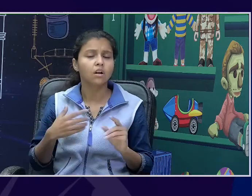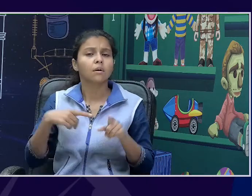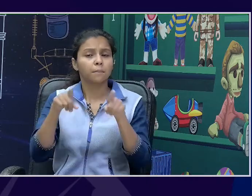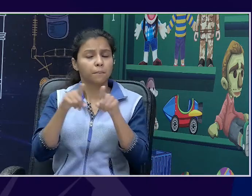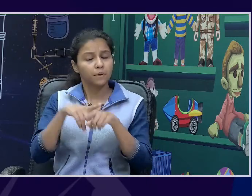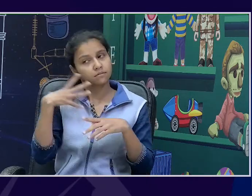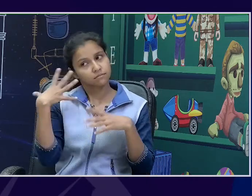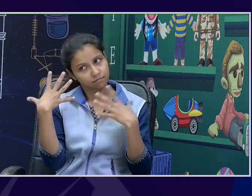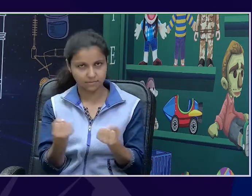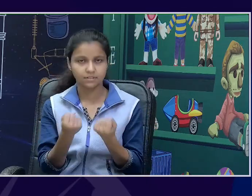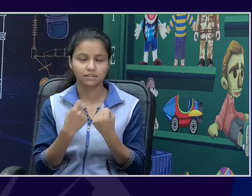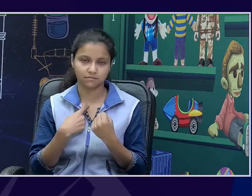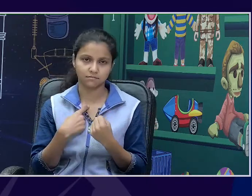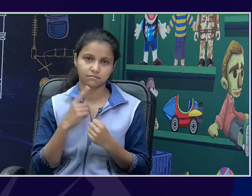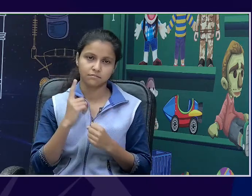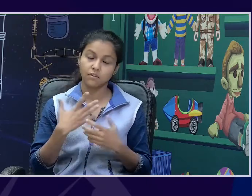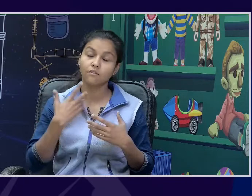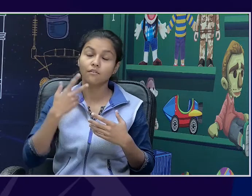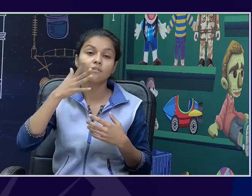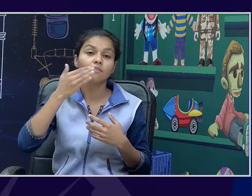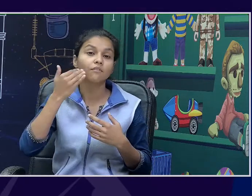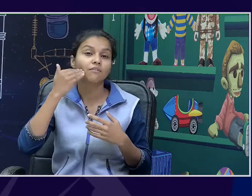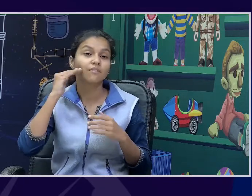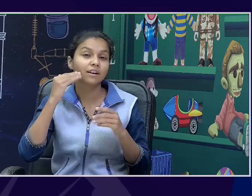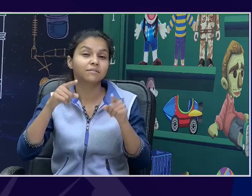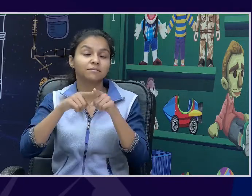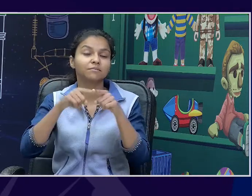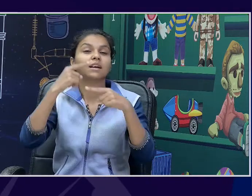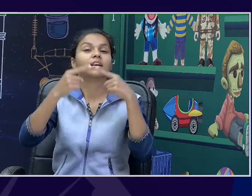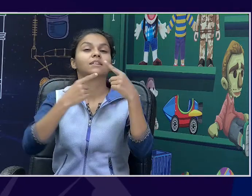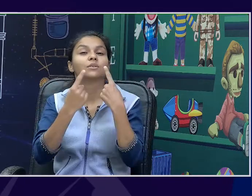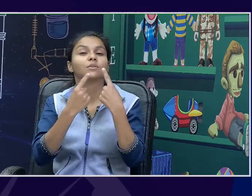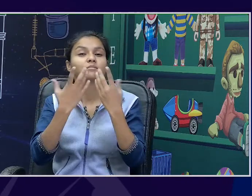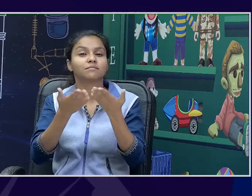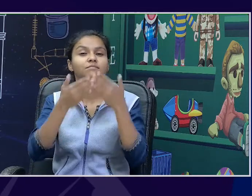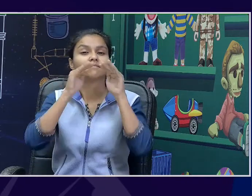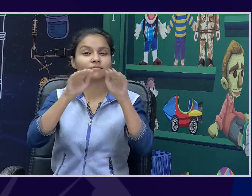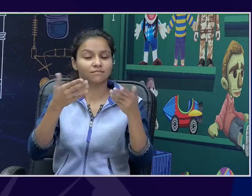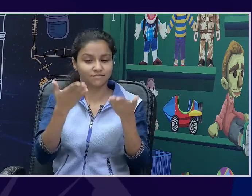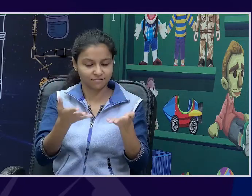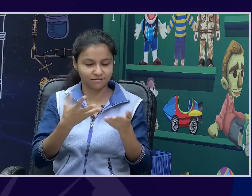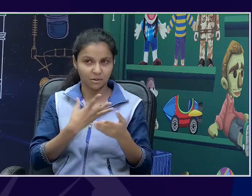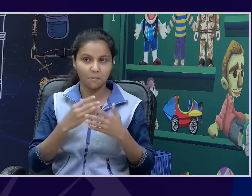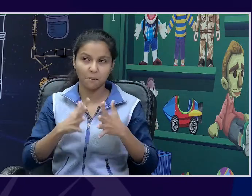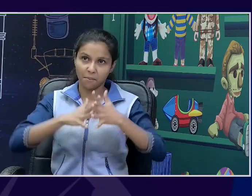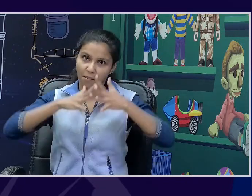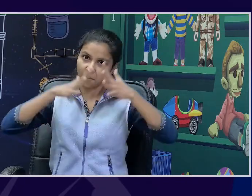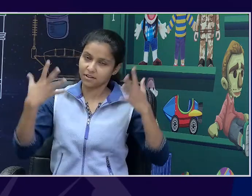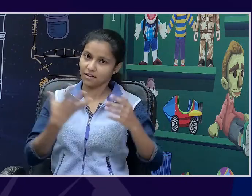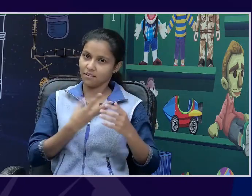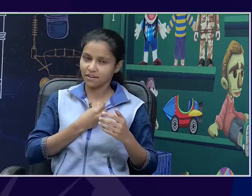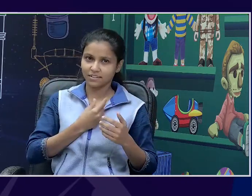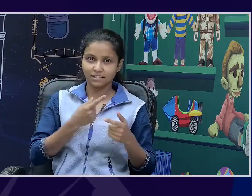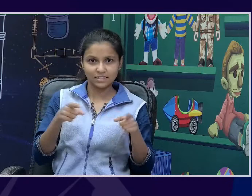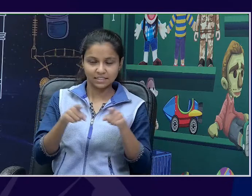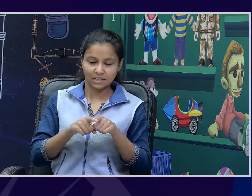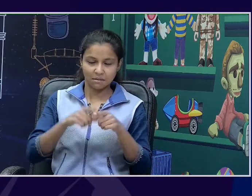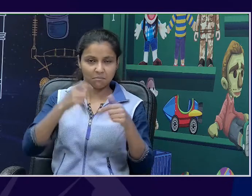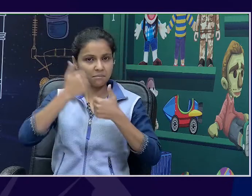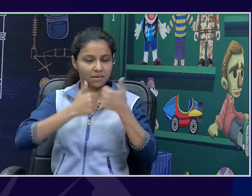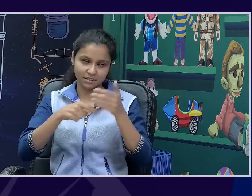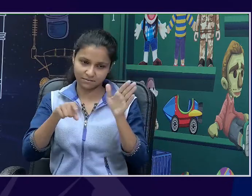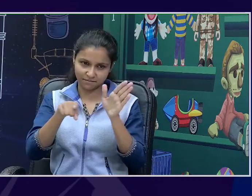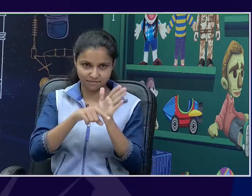we can achieve. And when we talk about students, the major fear which they face is about examination.